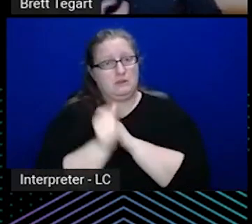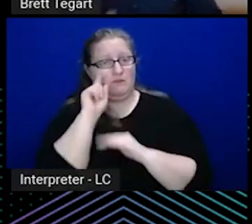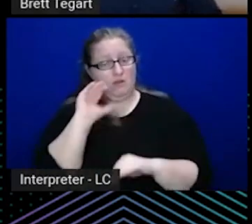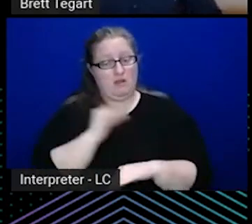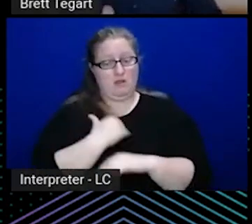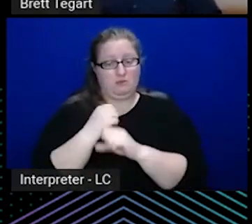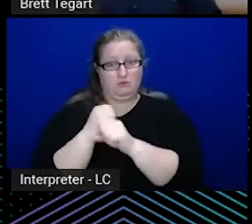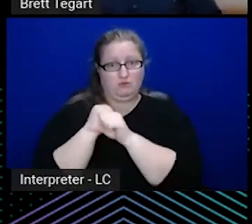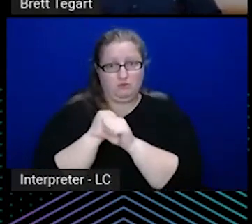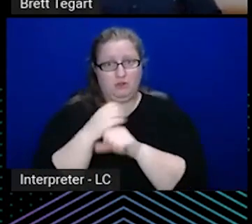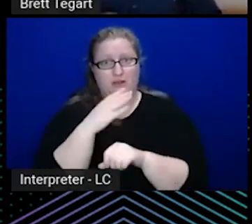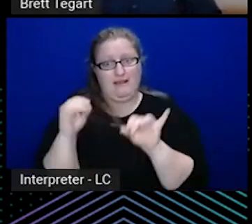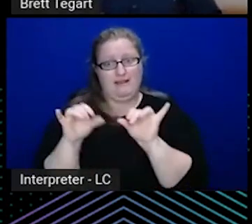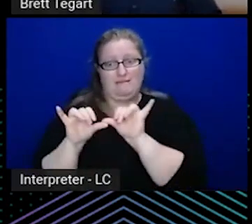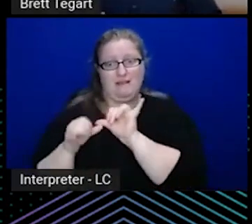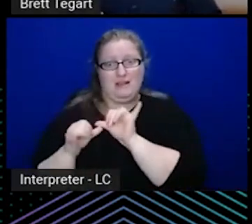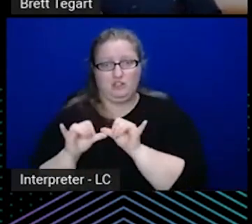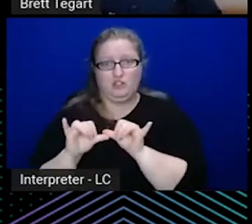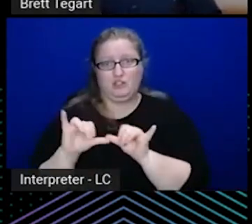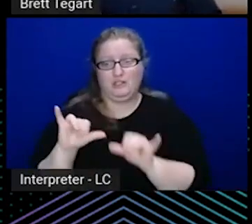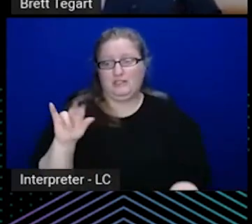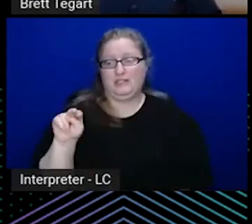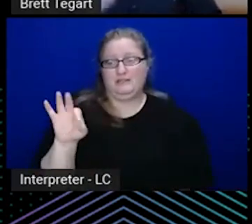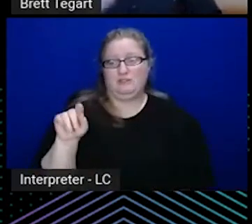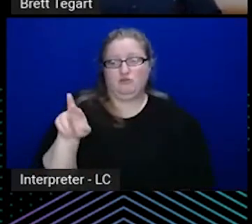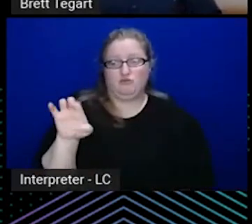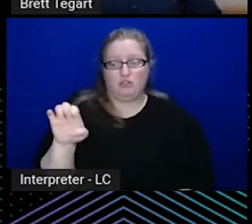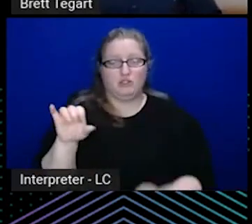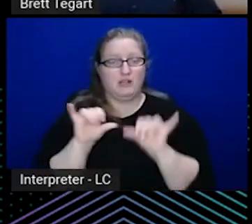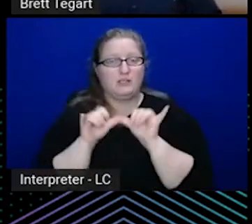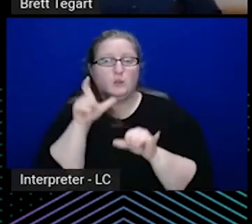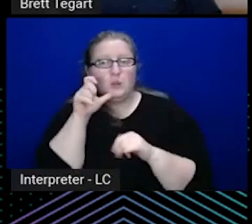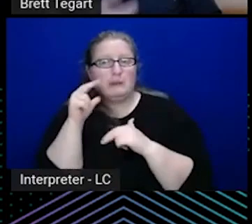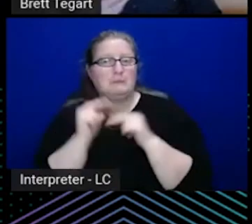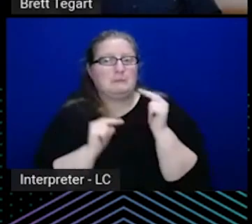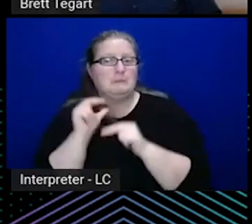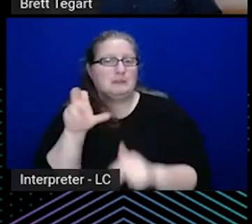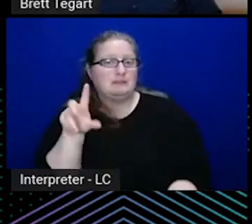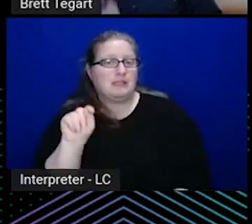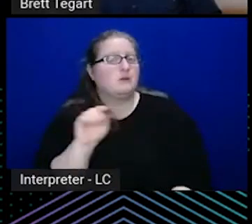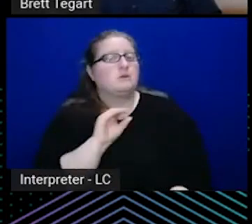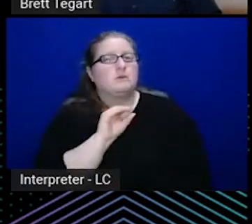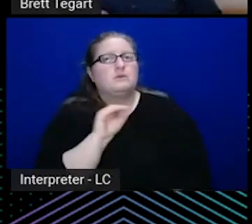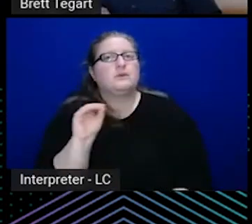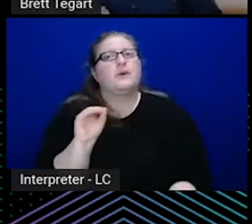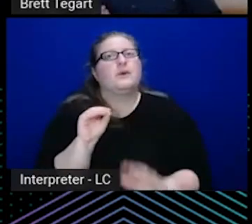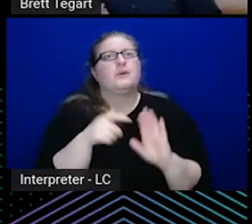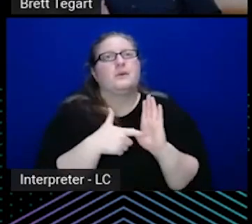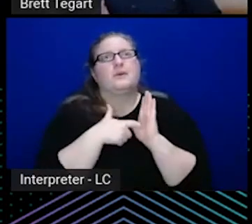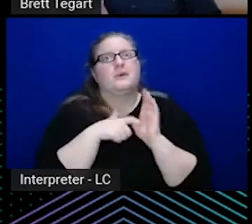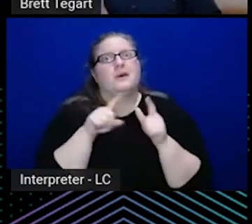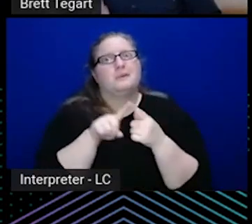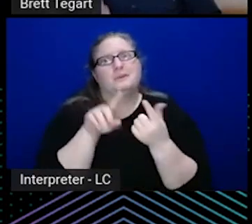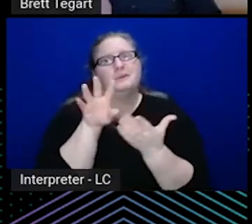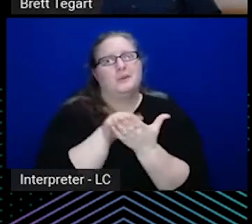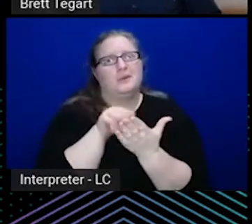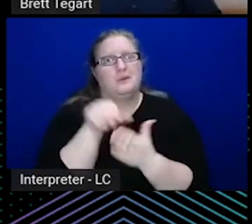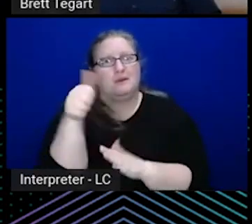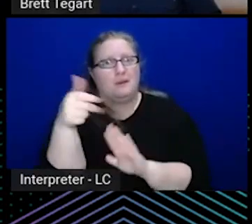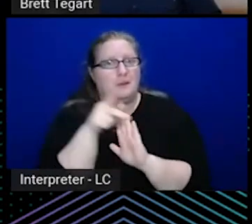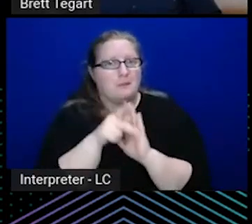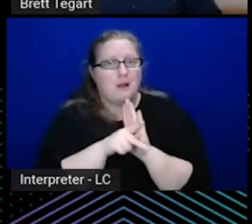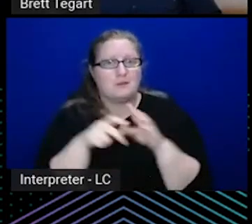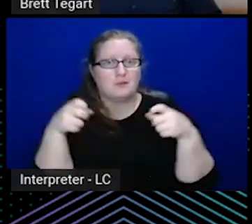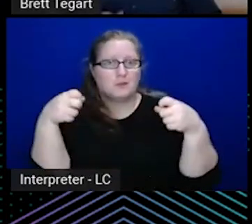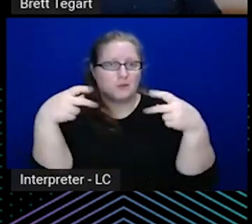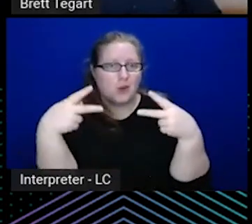and for our engineers, our infrastructure engineers, who are building out these modules. There's no need to learn other policy as code